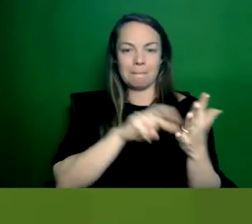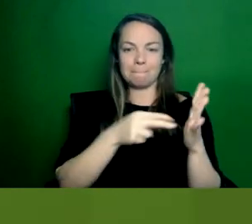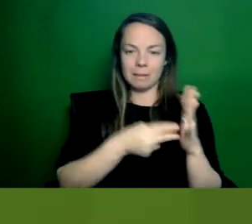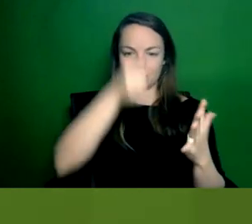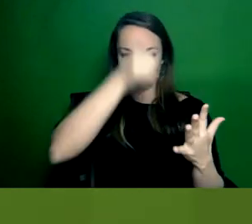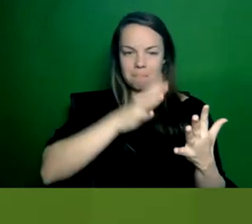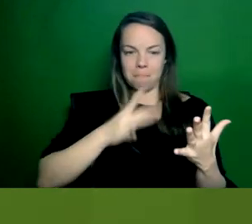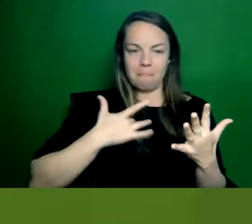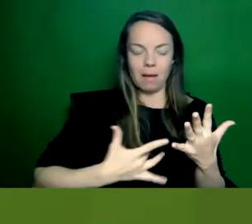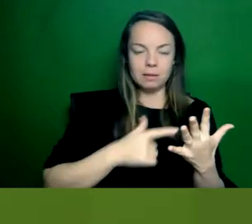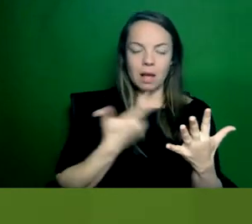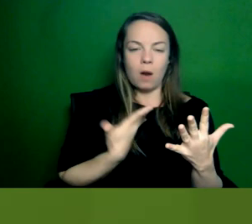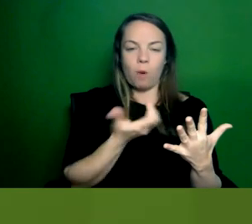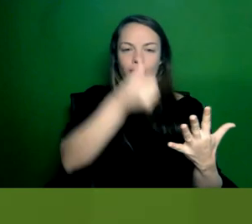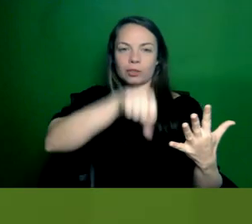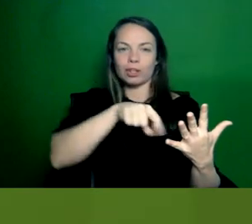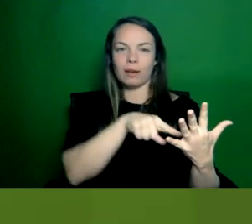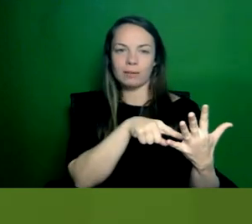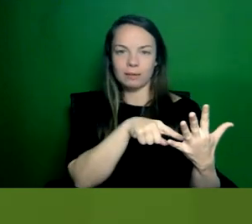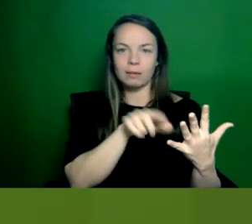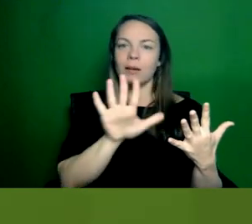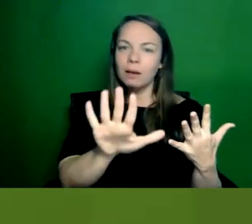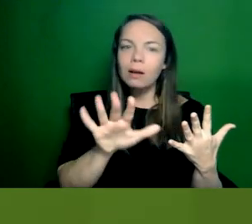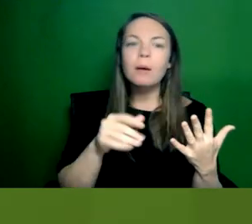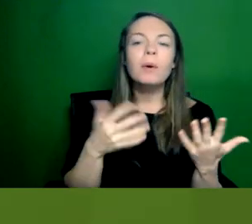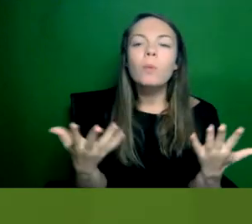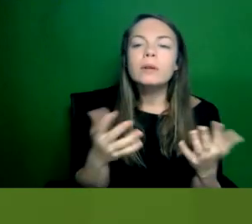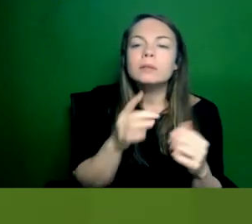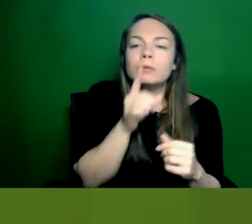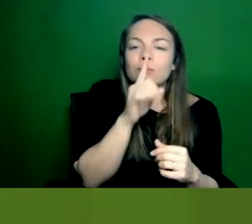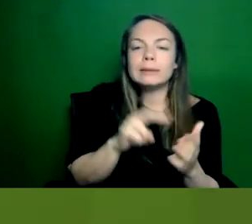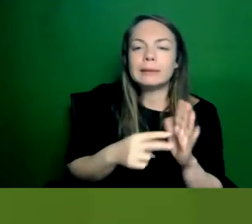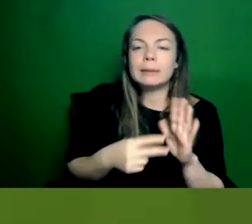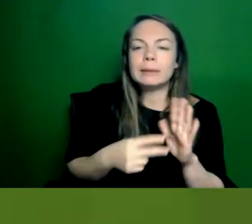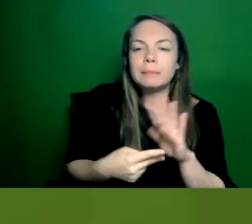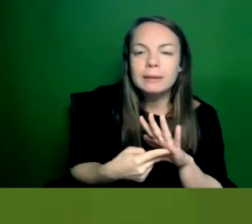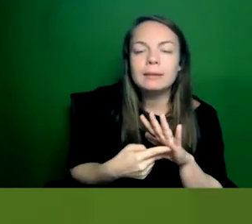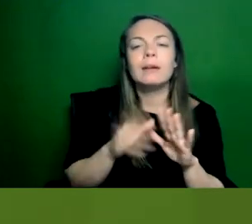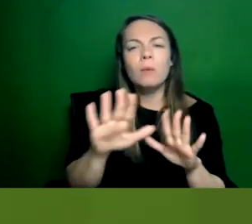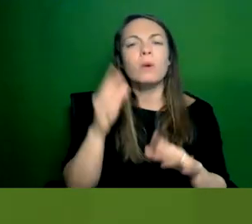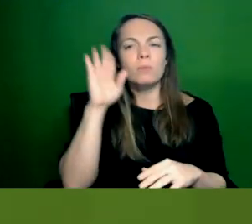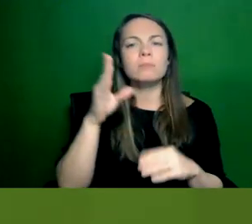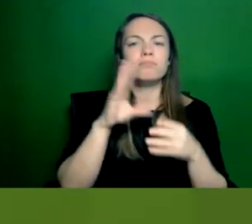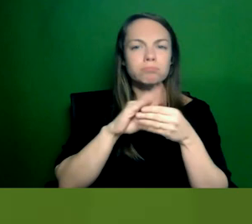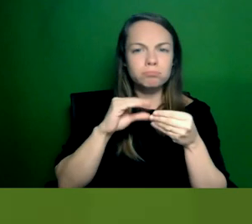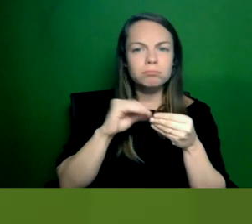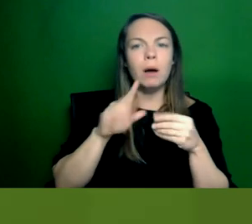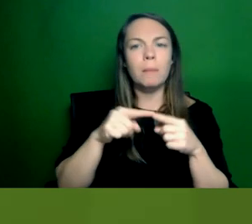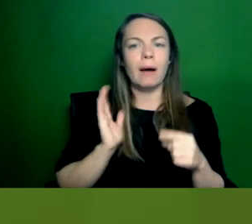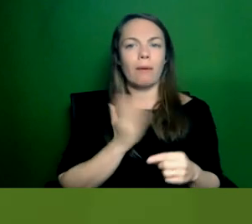it just mean for, through sifting through so many of our experiences, but I think we're going to talk more about our personal experiences